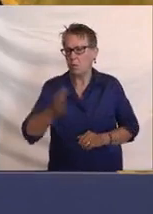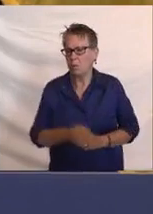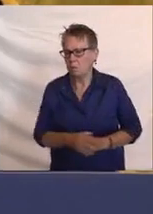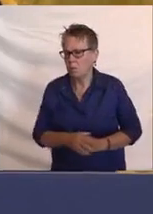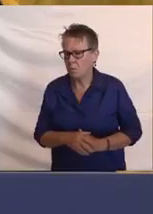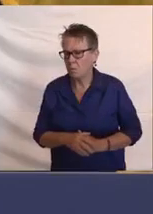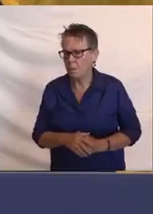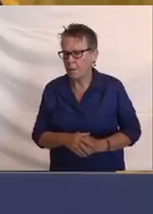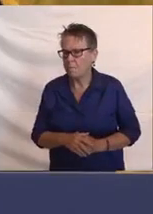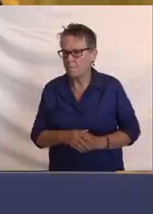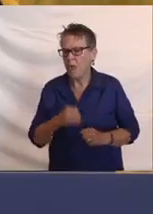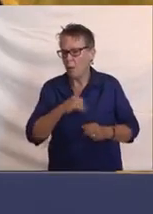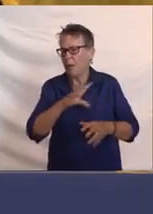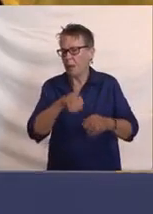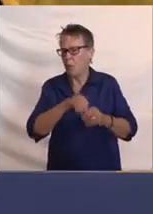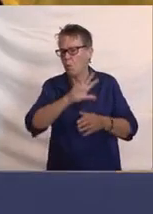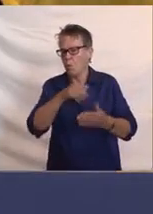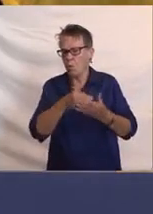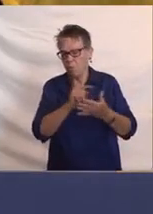do it on a county basis,